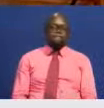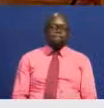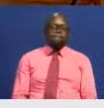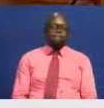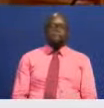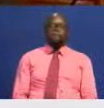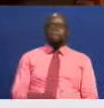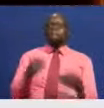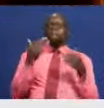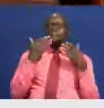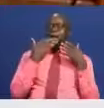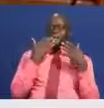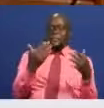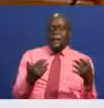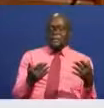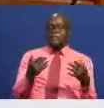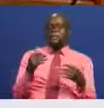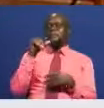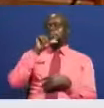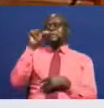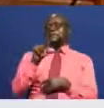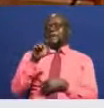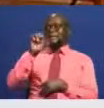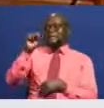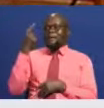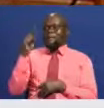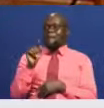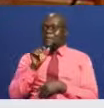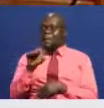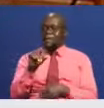while I congratulate Gen Z for